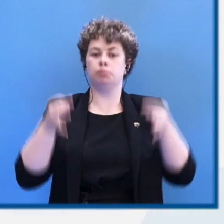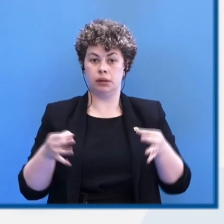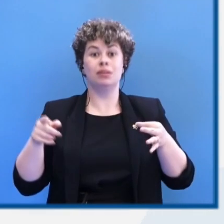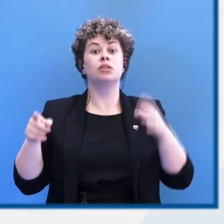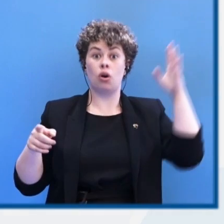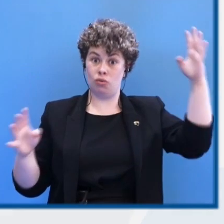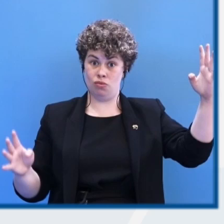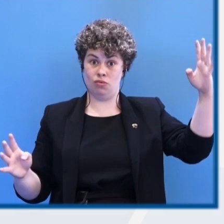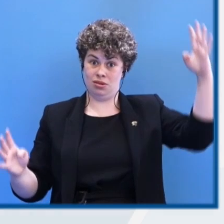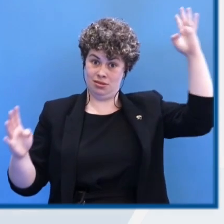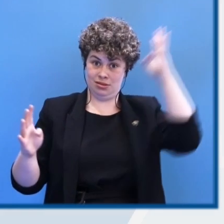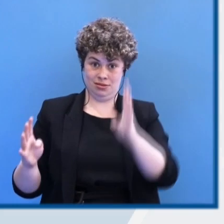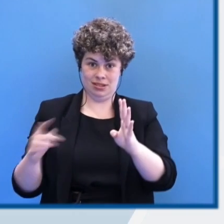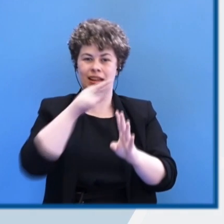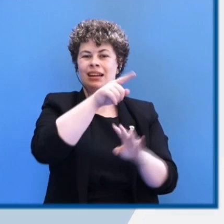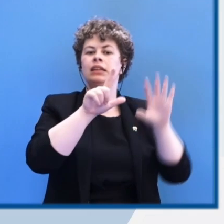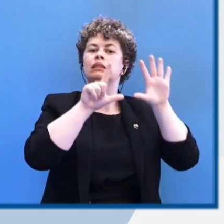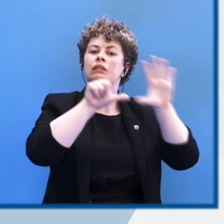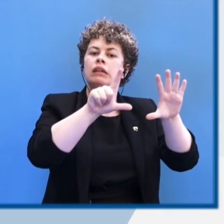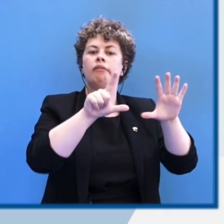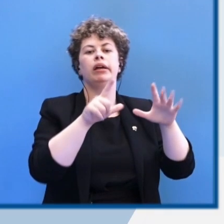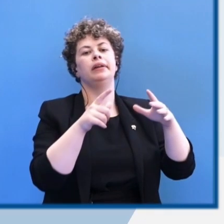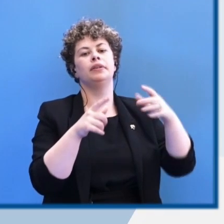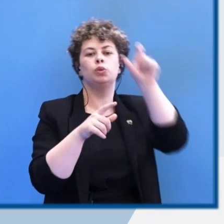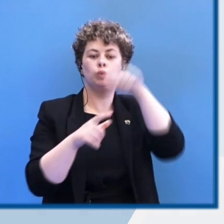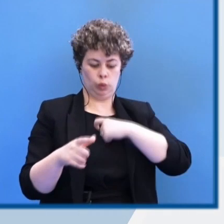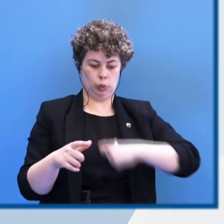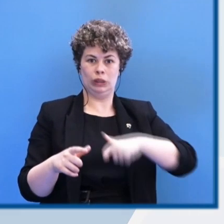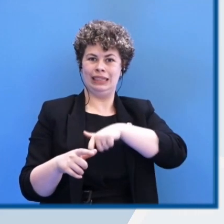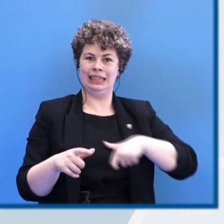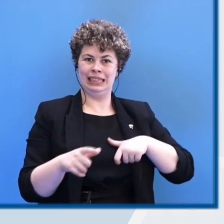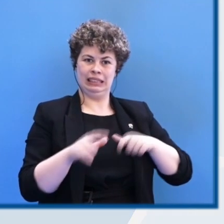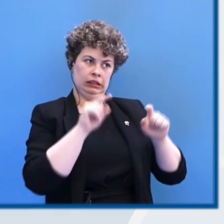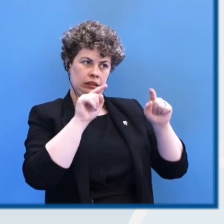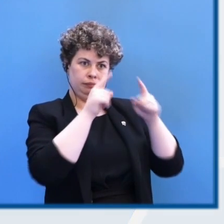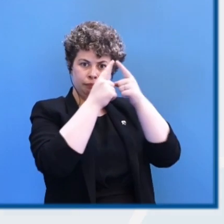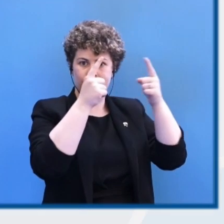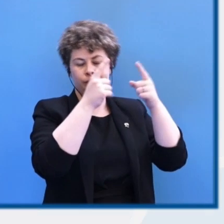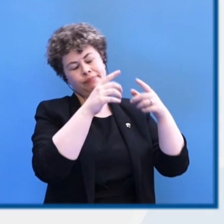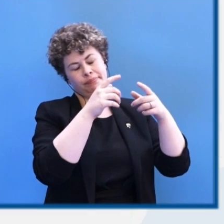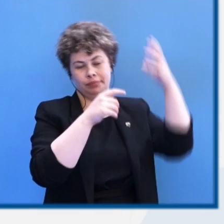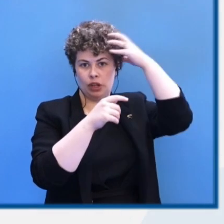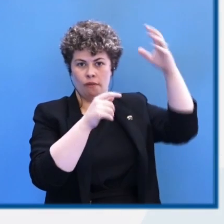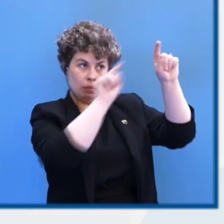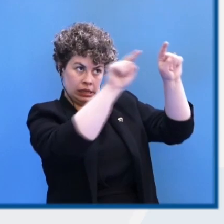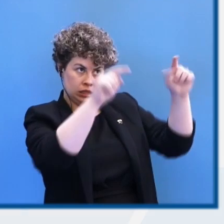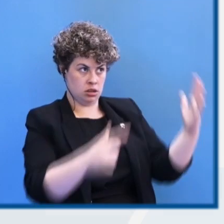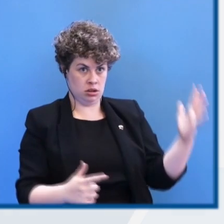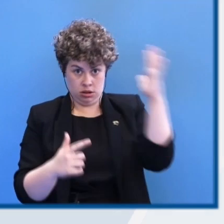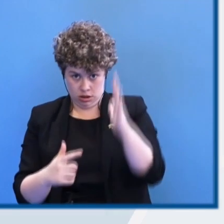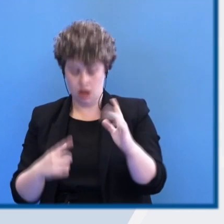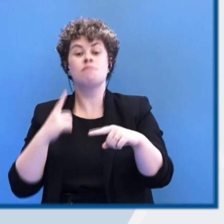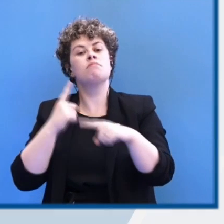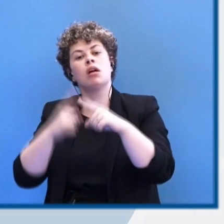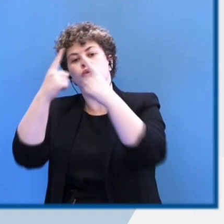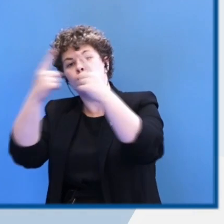7 federal offices and 2 university institutions. Again, There is a conference of the directors for the strategies and